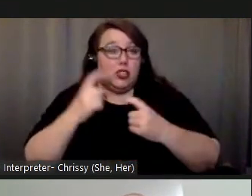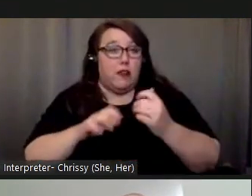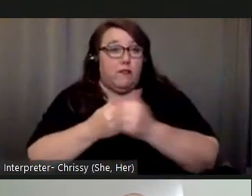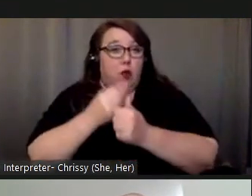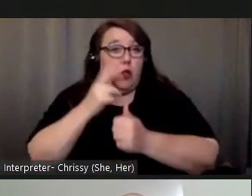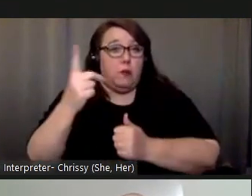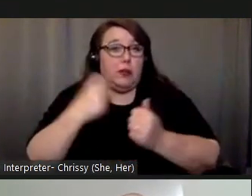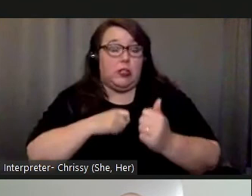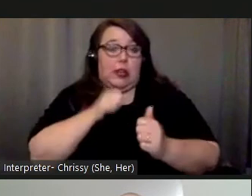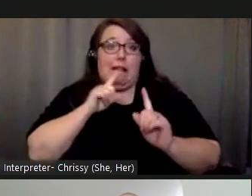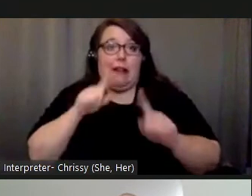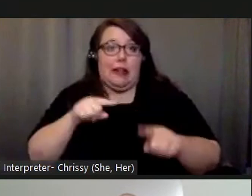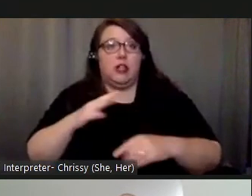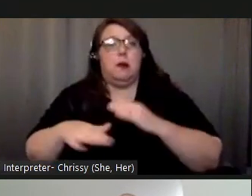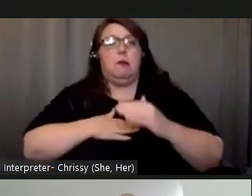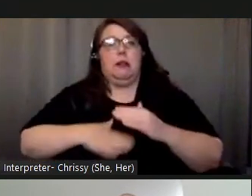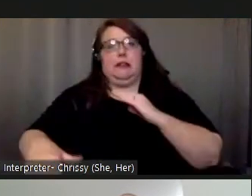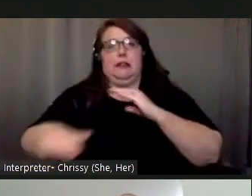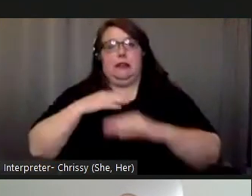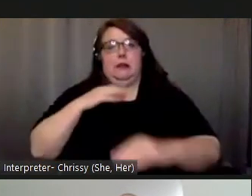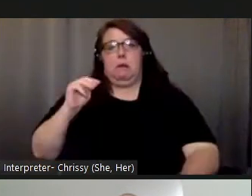question, please send that over to